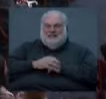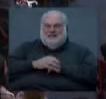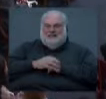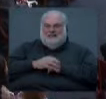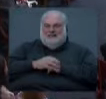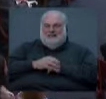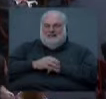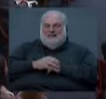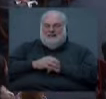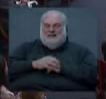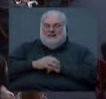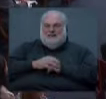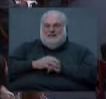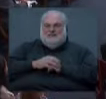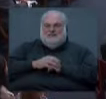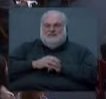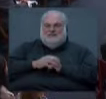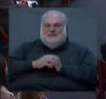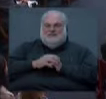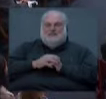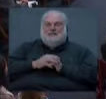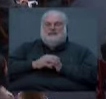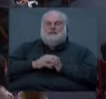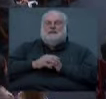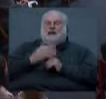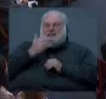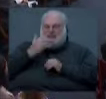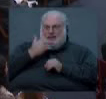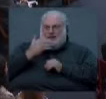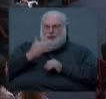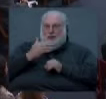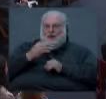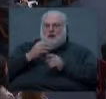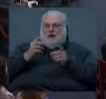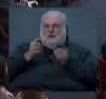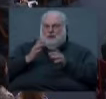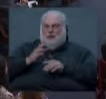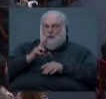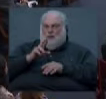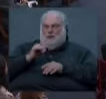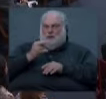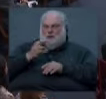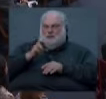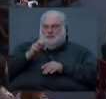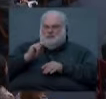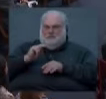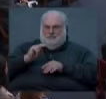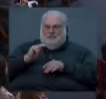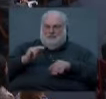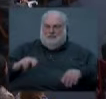Congratulations to you. We know you all are proud. Thank you so much, Director Richardson.